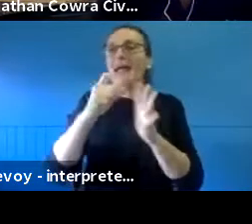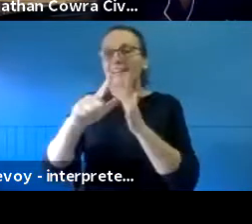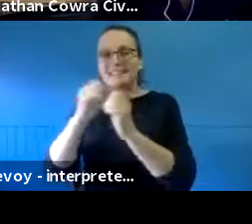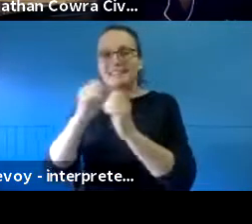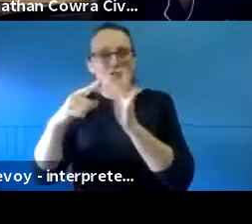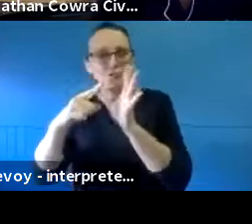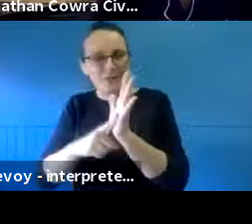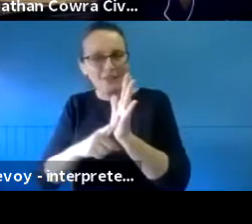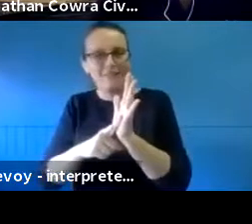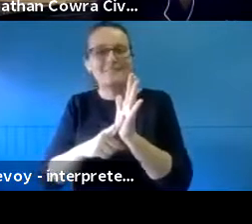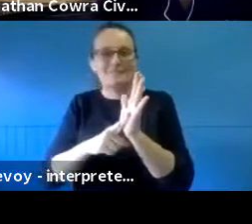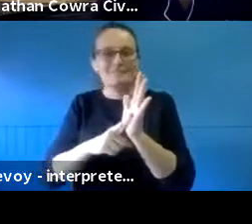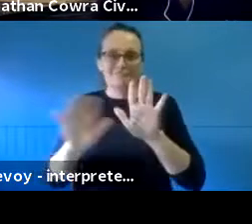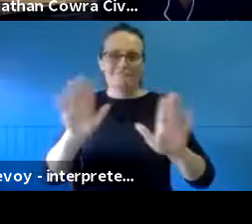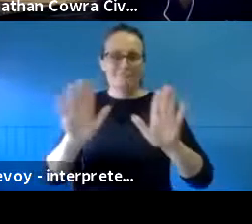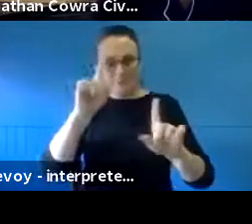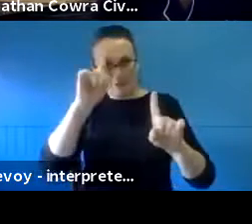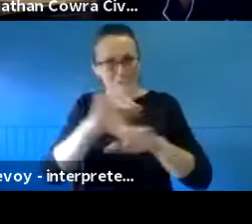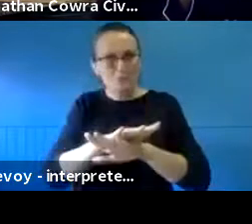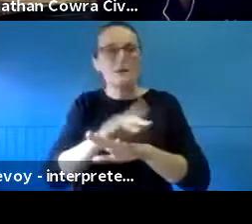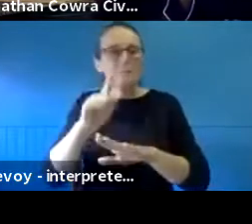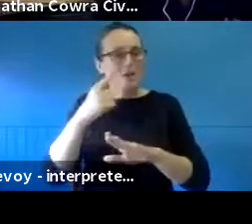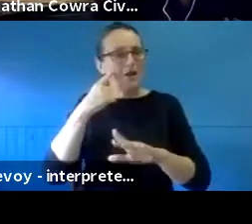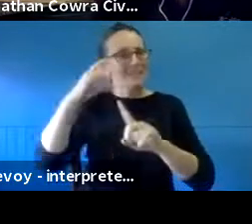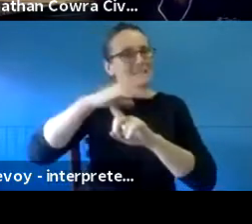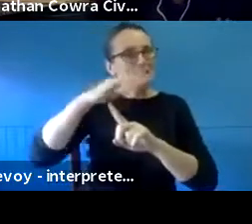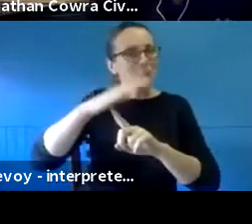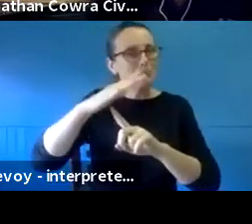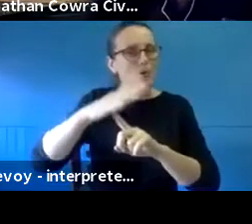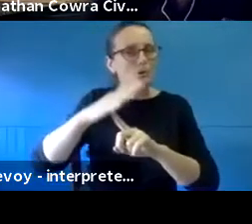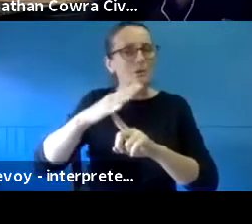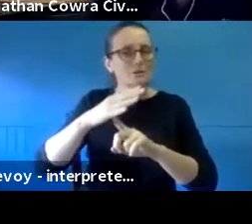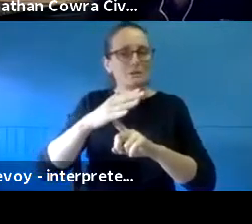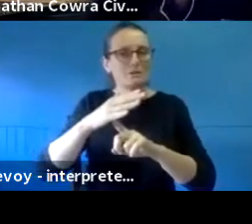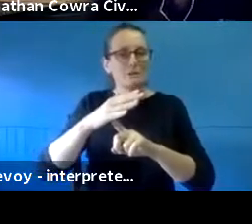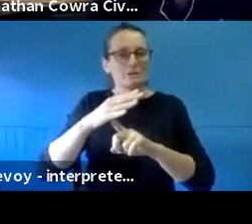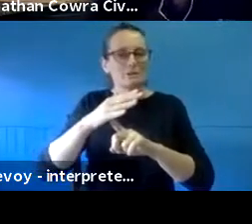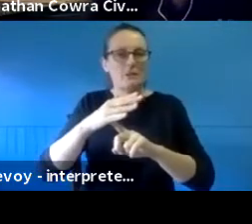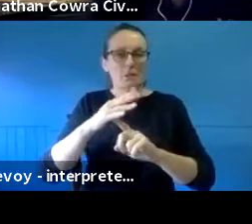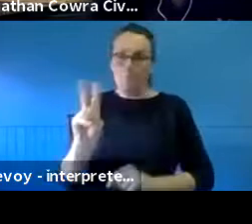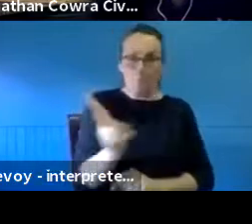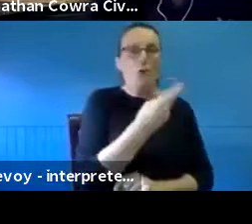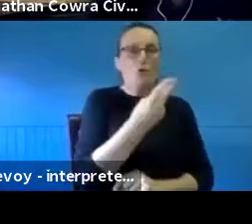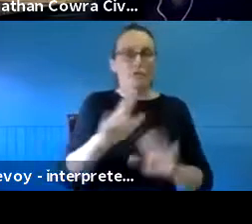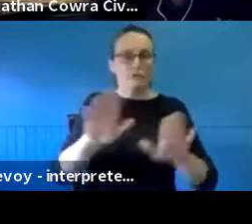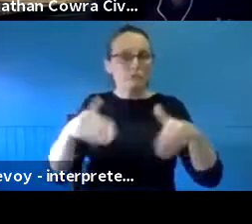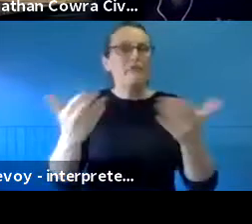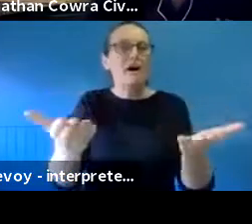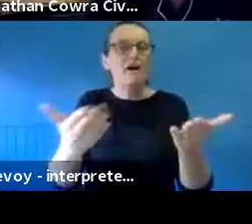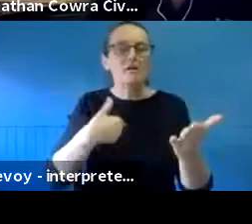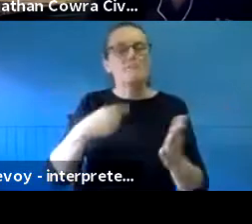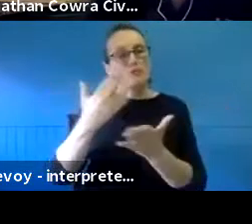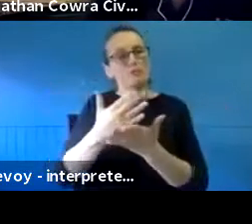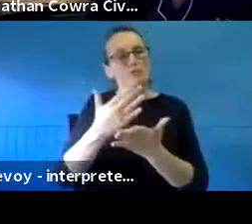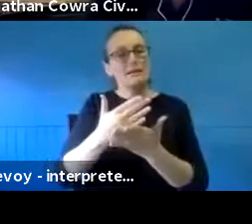As confusing as that is, I think it's important that we keep those two things alive. But we are talking about doing